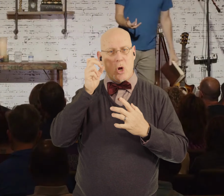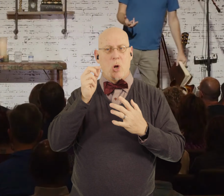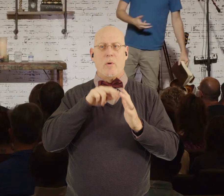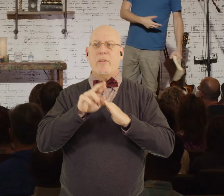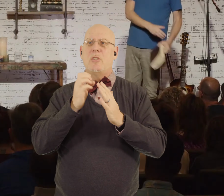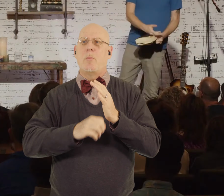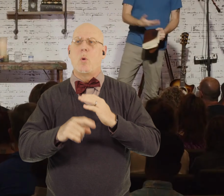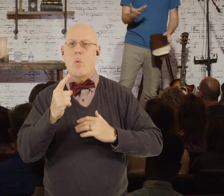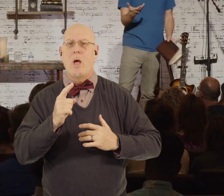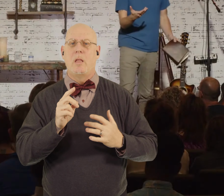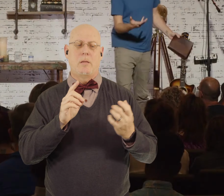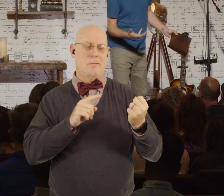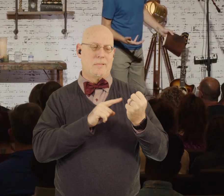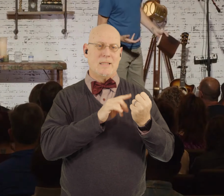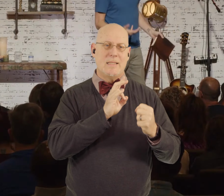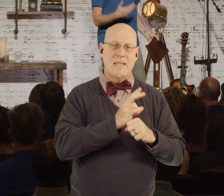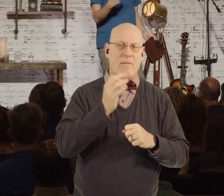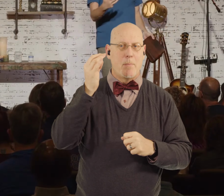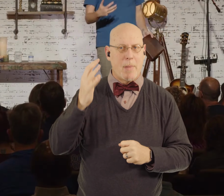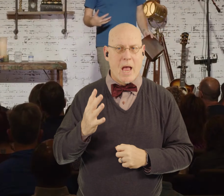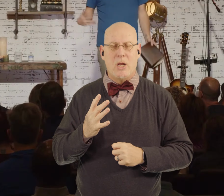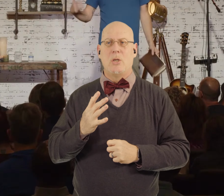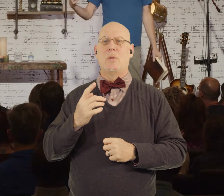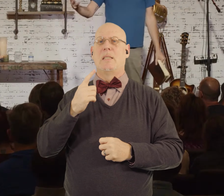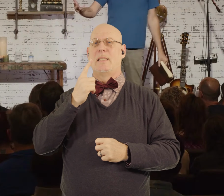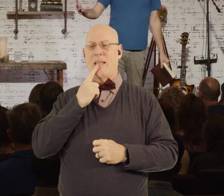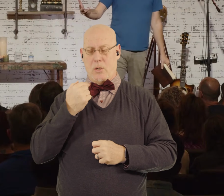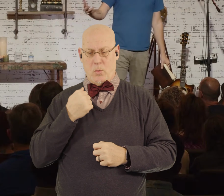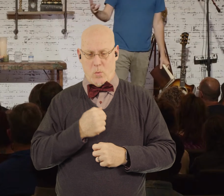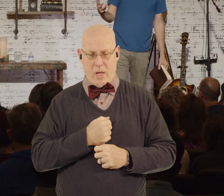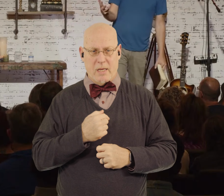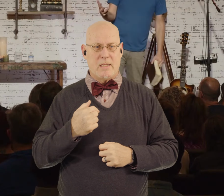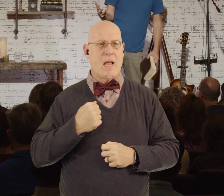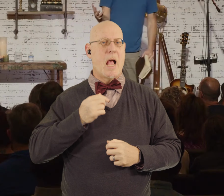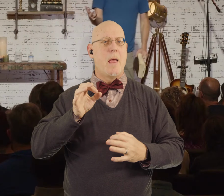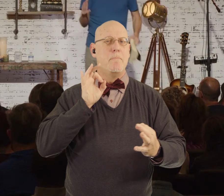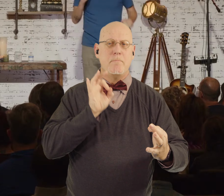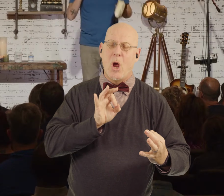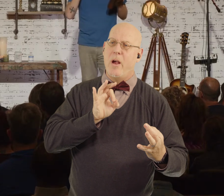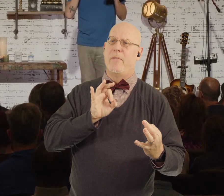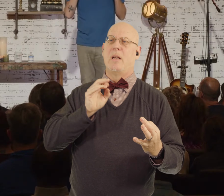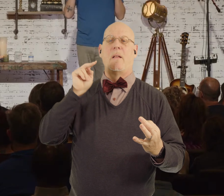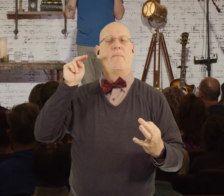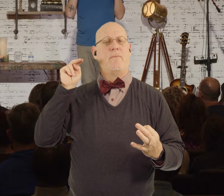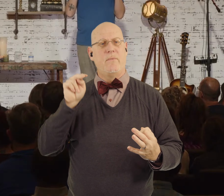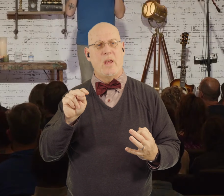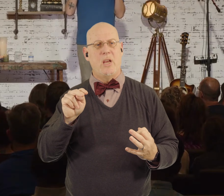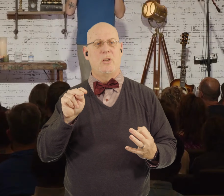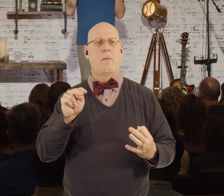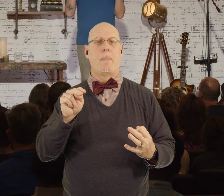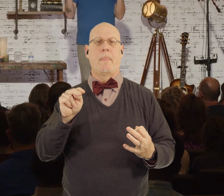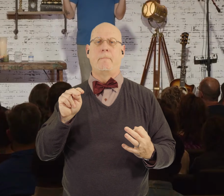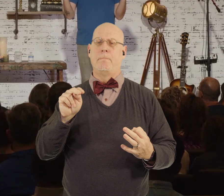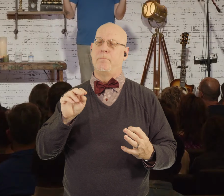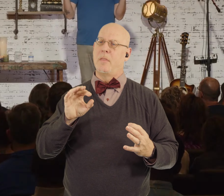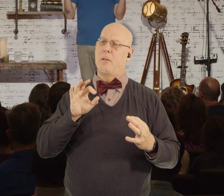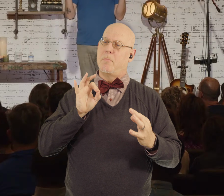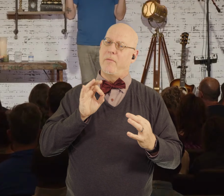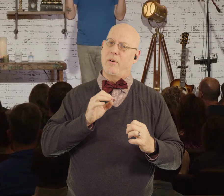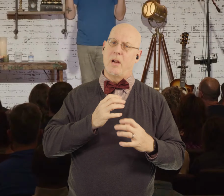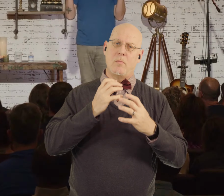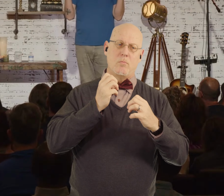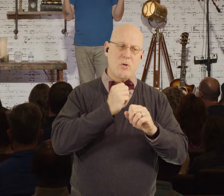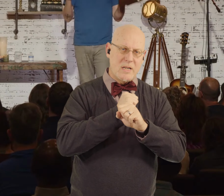hand the seven stars, which we've already heard in Revelation chapter 1, are the seven pastors. And so he's saying to us, I have perfect vision